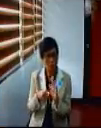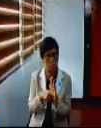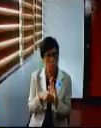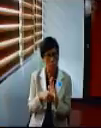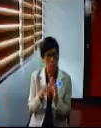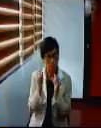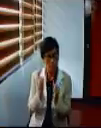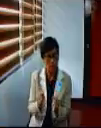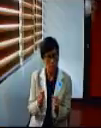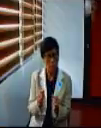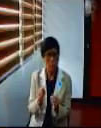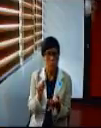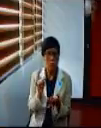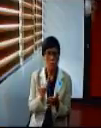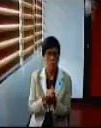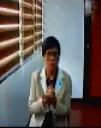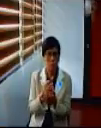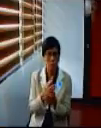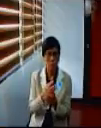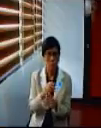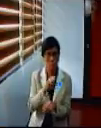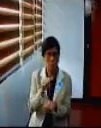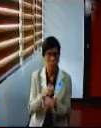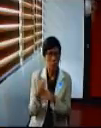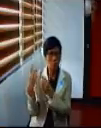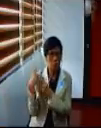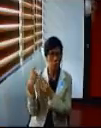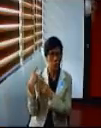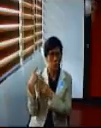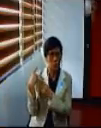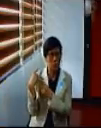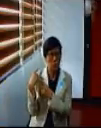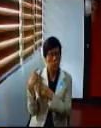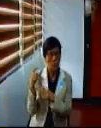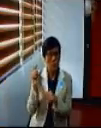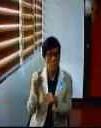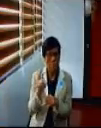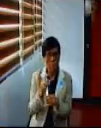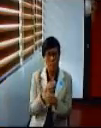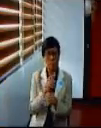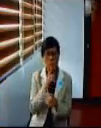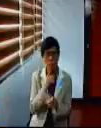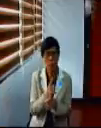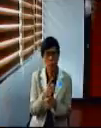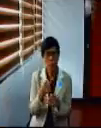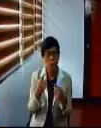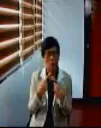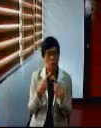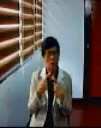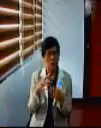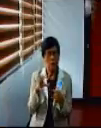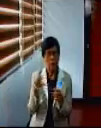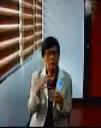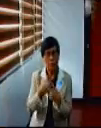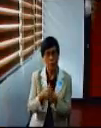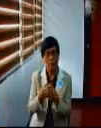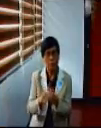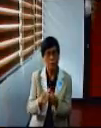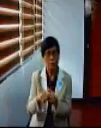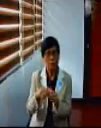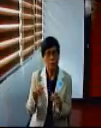part of the state's duty to protect, they will have to ensure there is coherence at this international level as